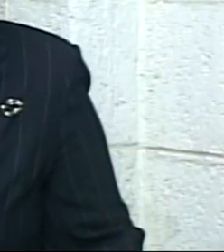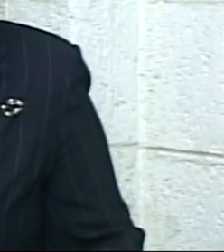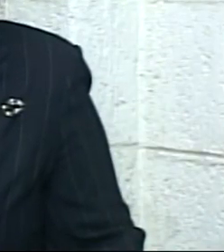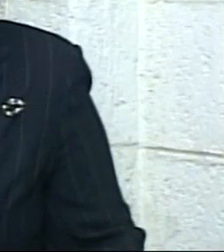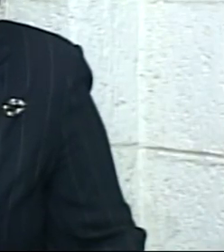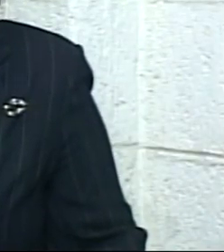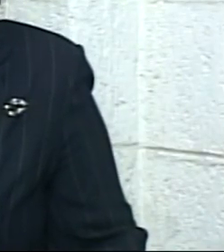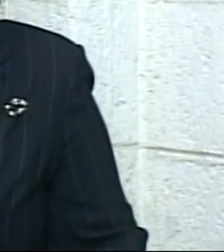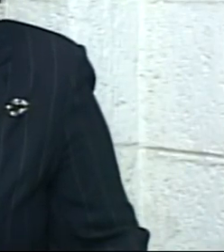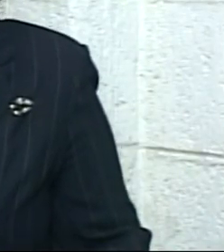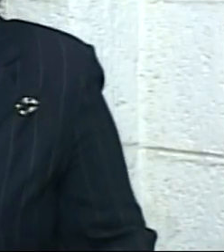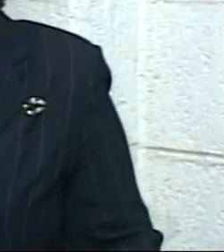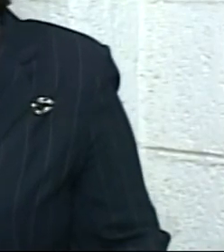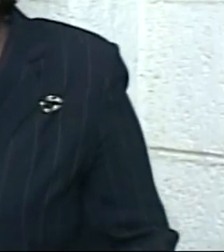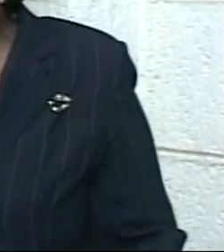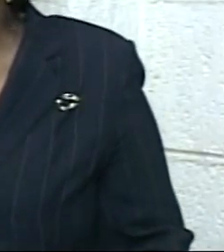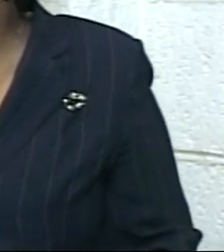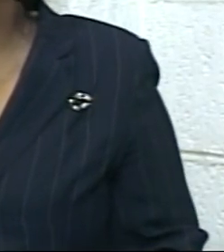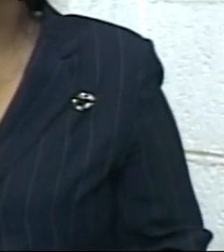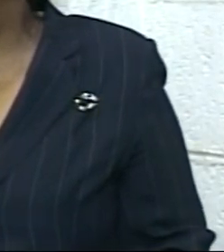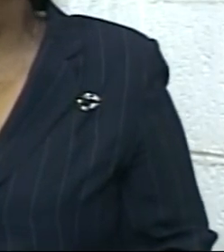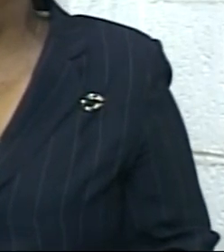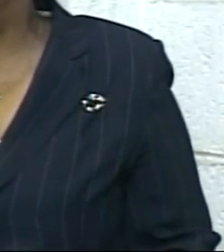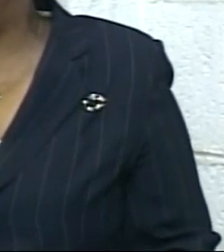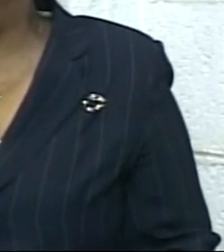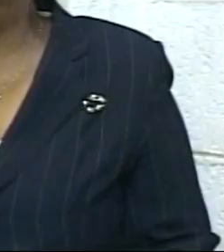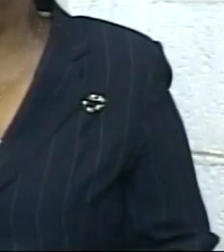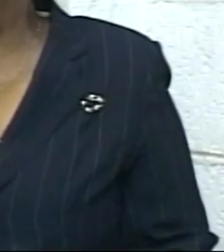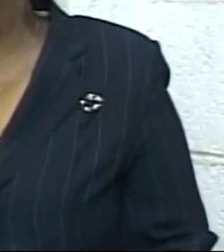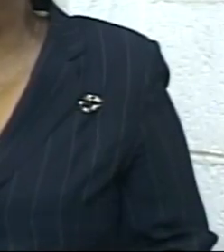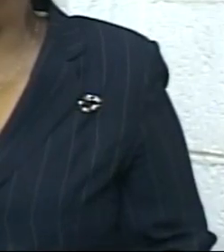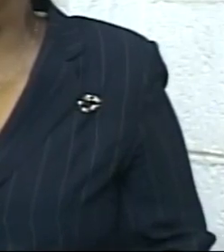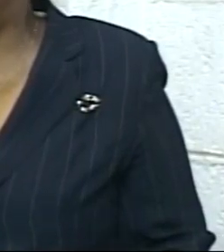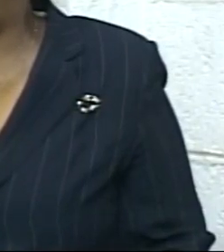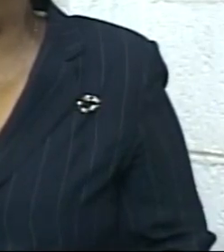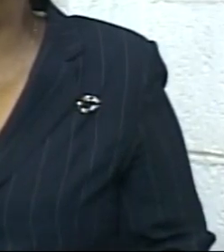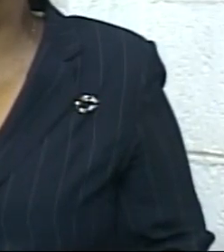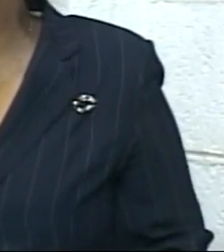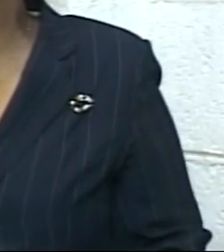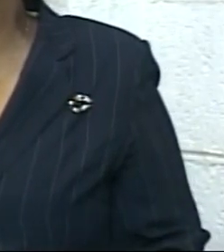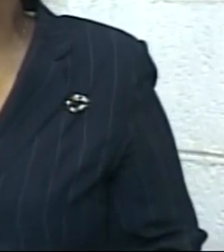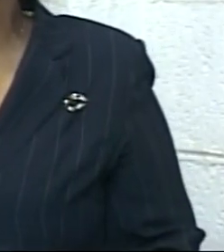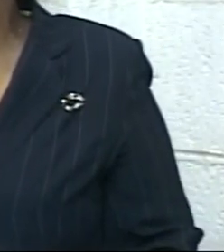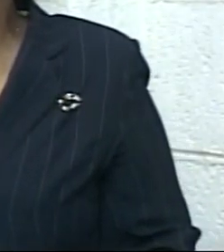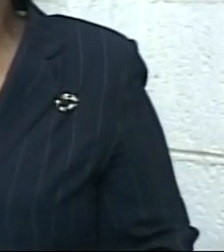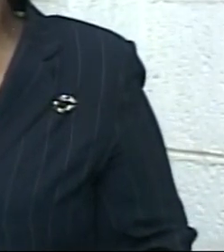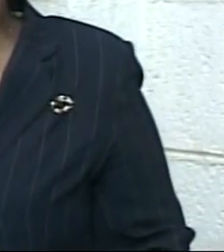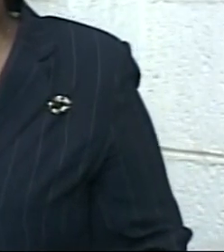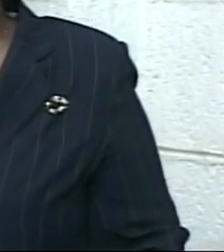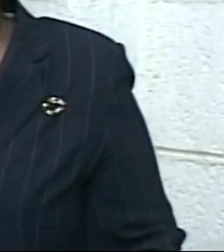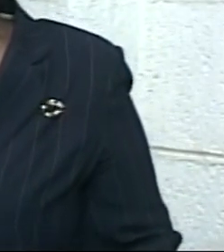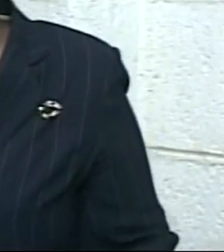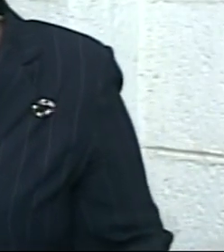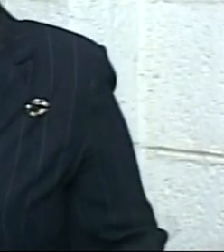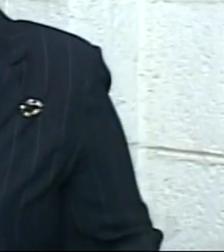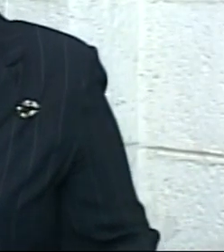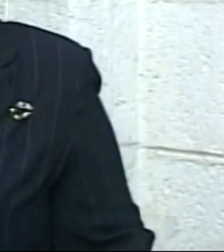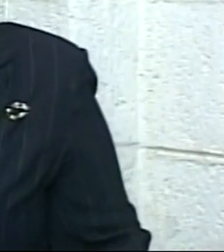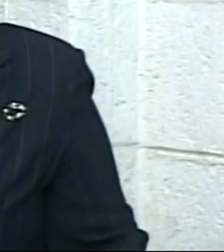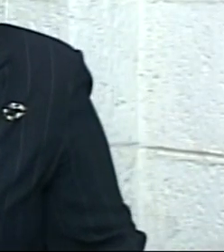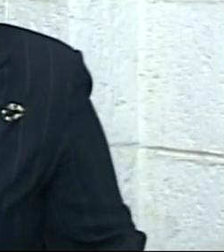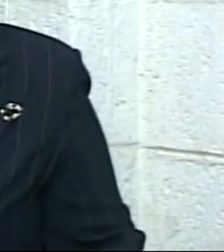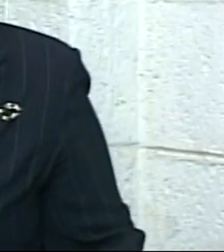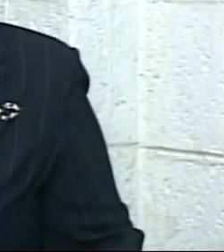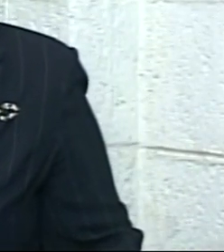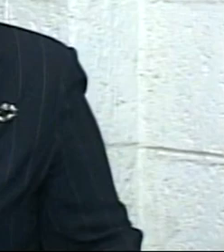wholesale destruction of Barbados simply to allow a government to limp or crawl its way to the constitutionally